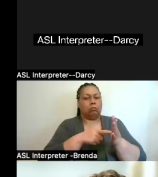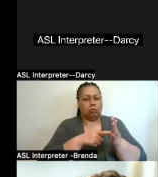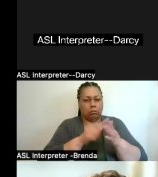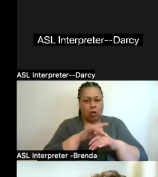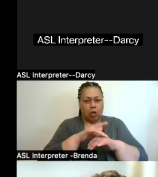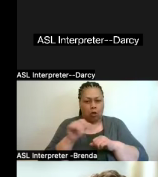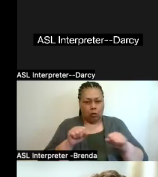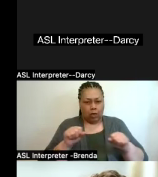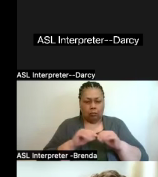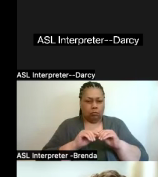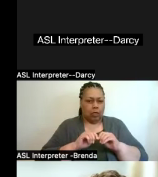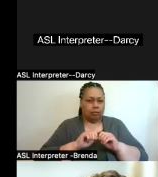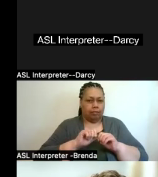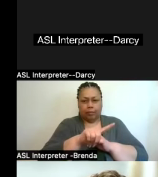issue